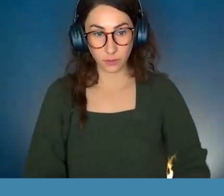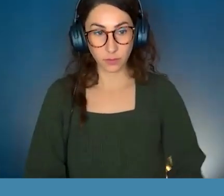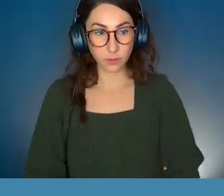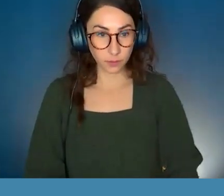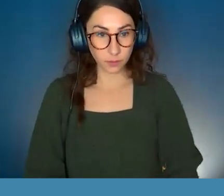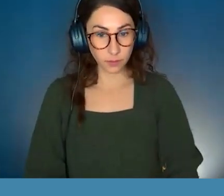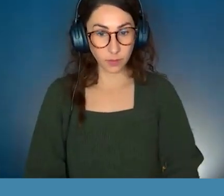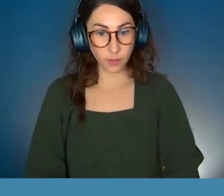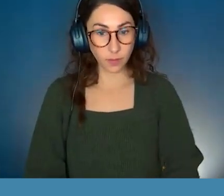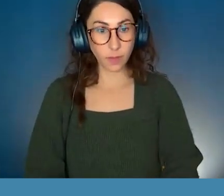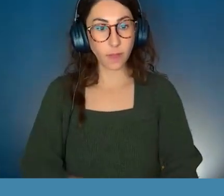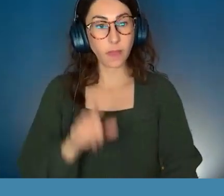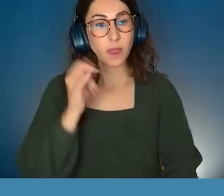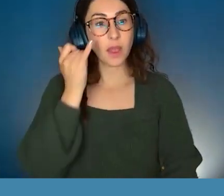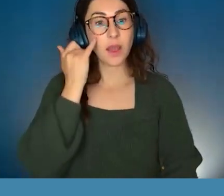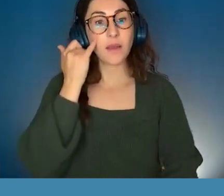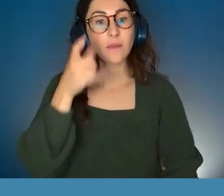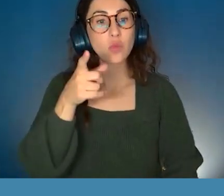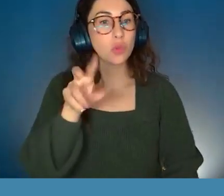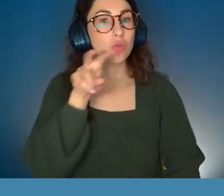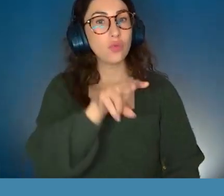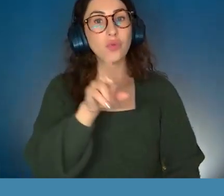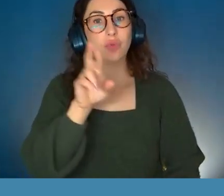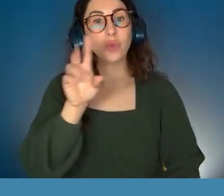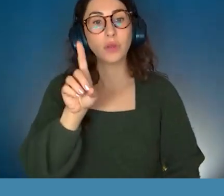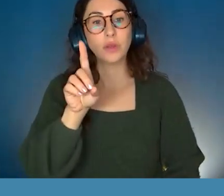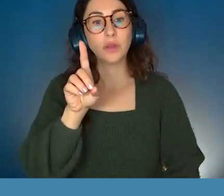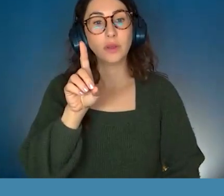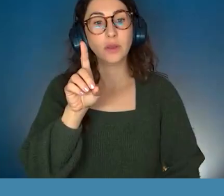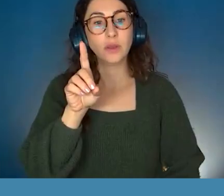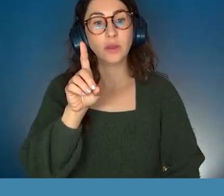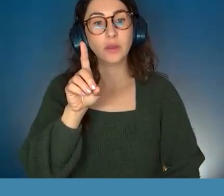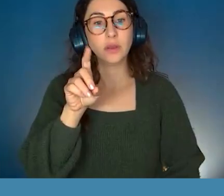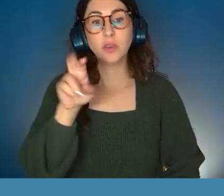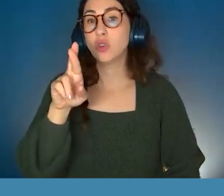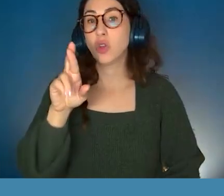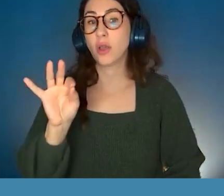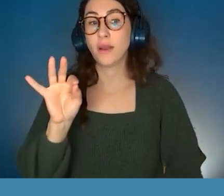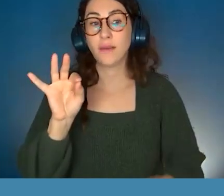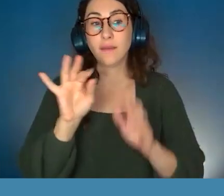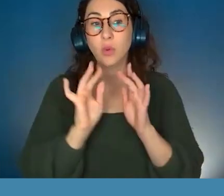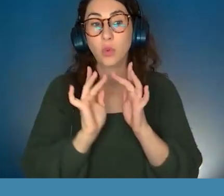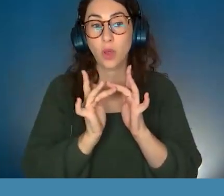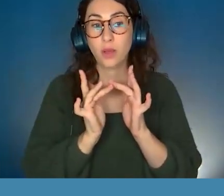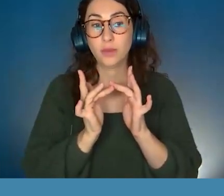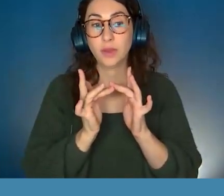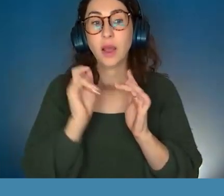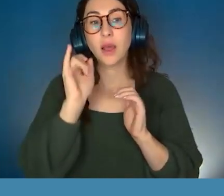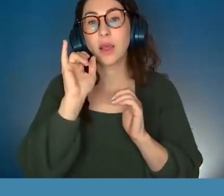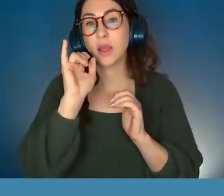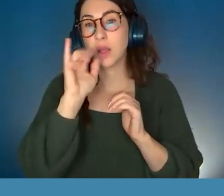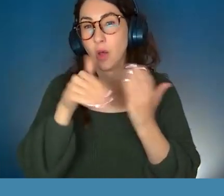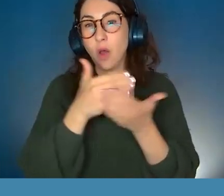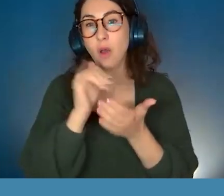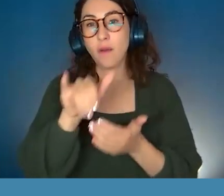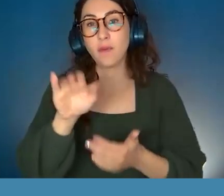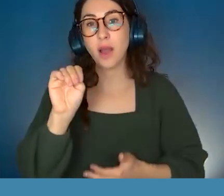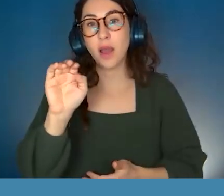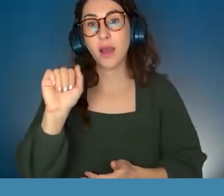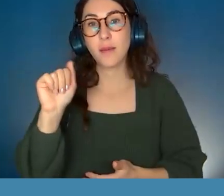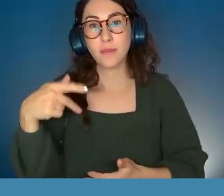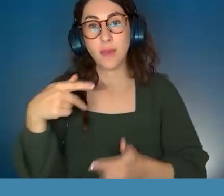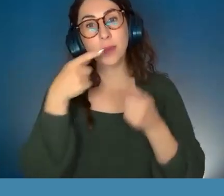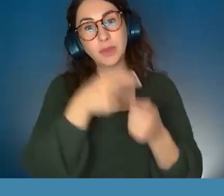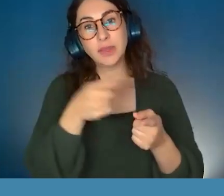onto the DCF website, they have these maps available. So now we're going to move on to talking about peer-based